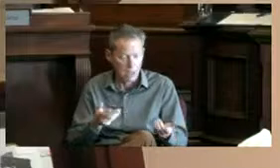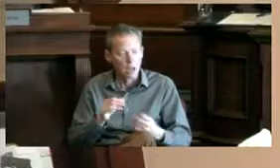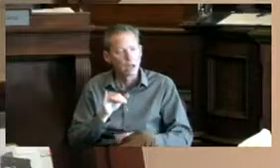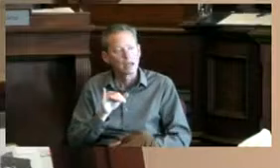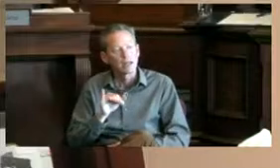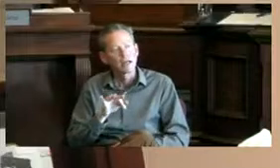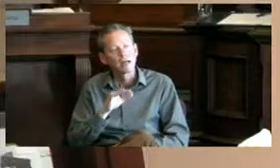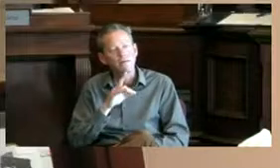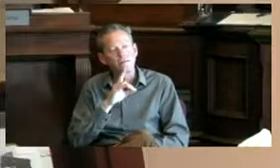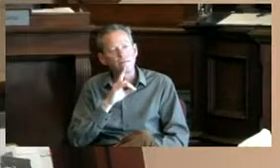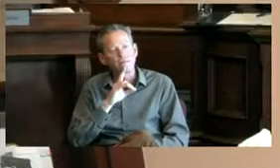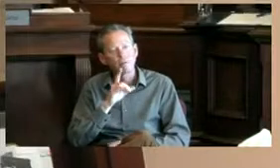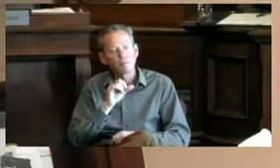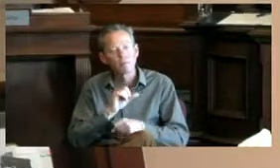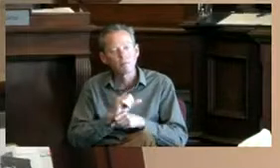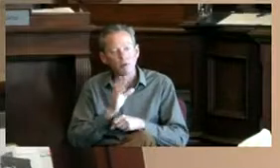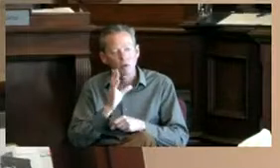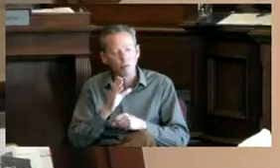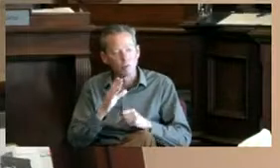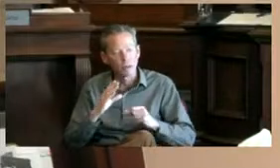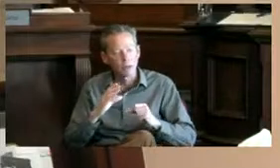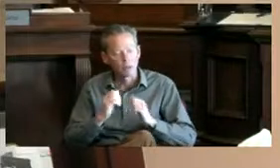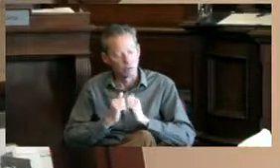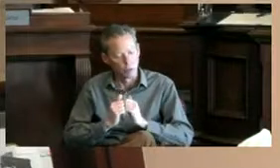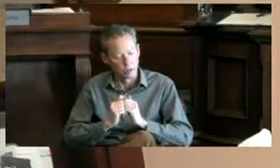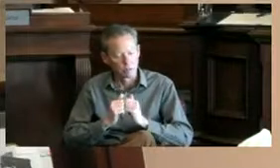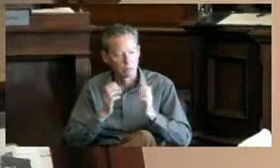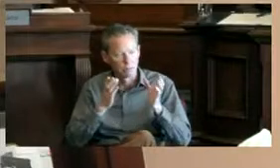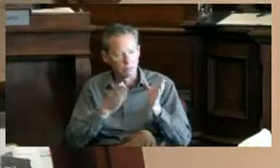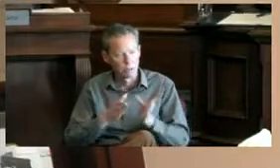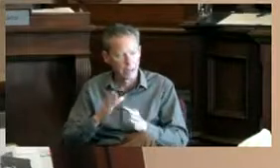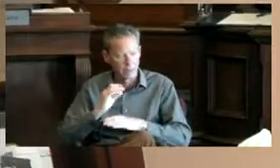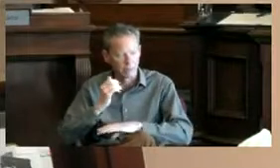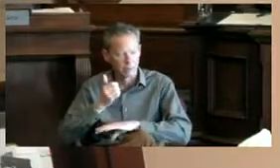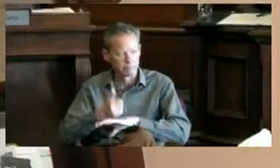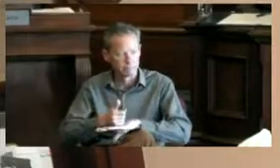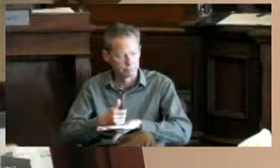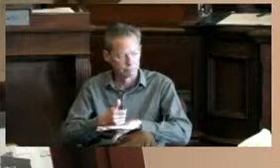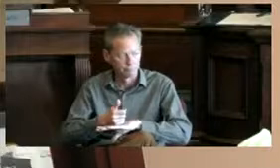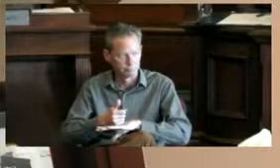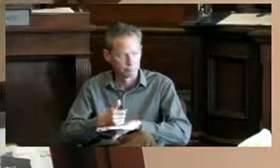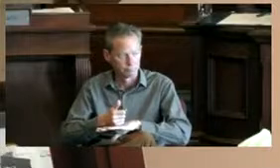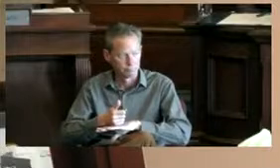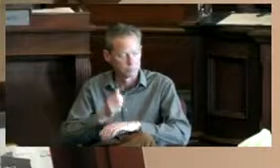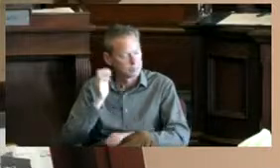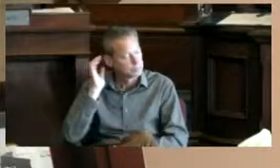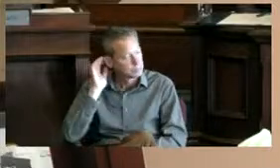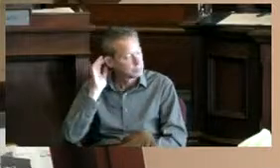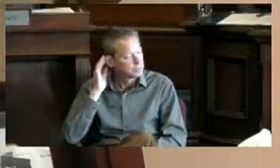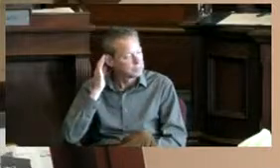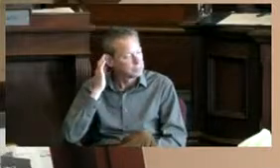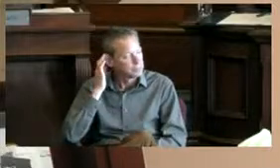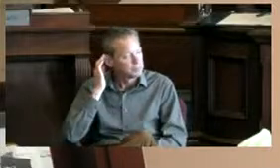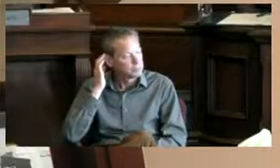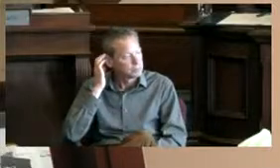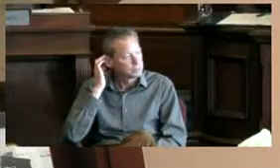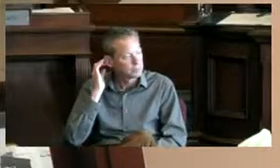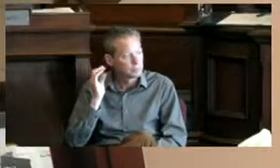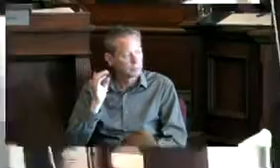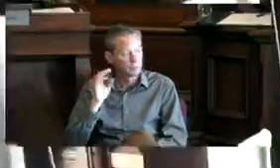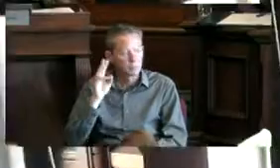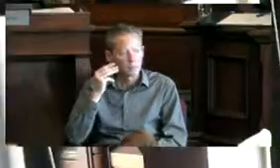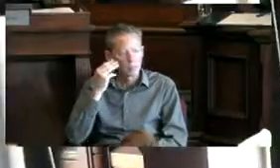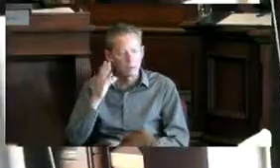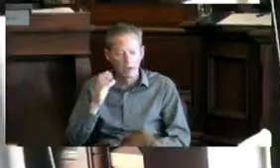there is ultimately going to be a joint plan that we would feed into? Yeah, I think